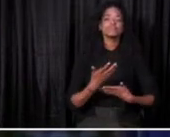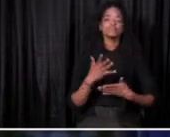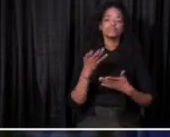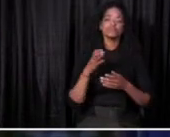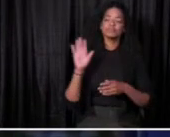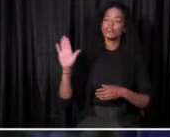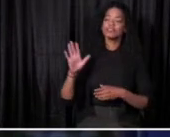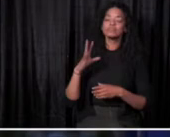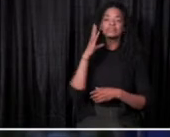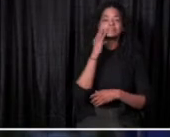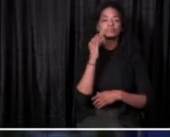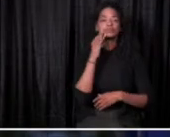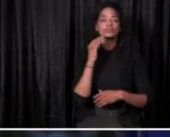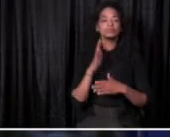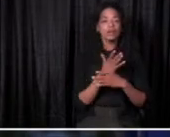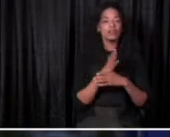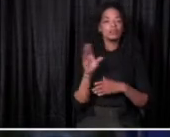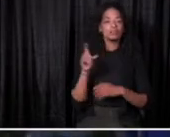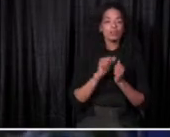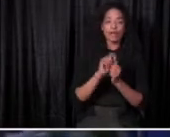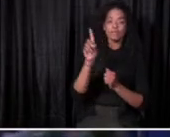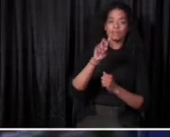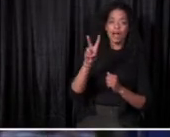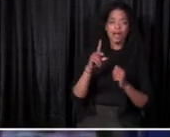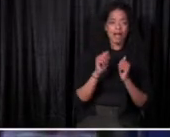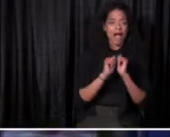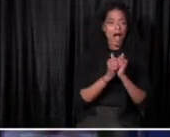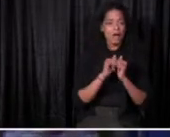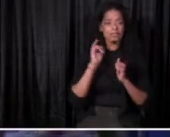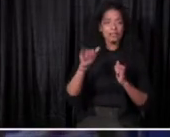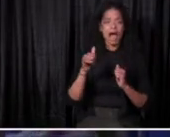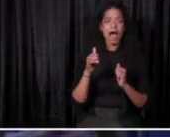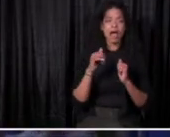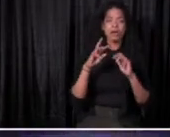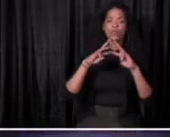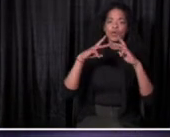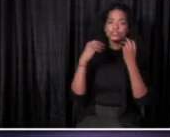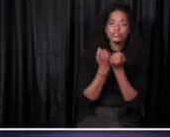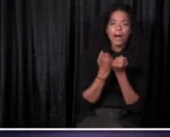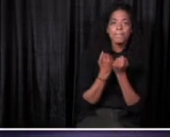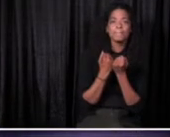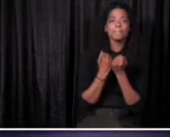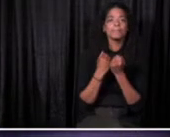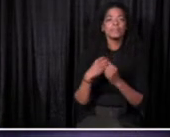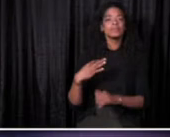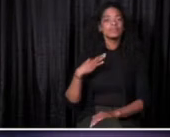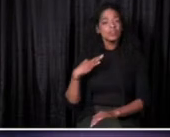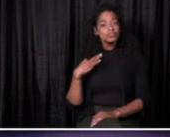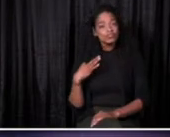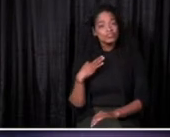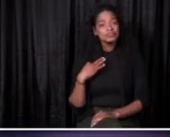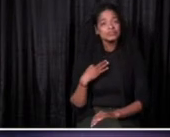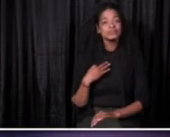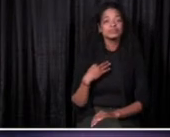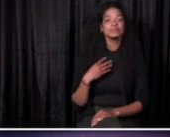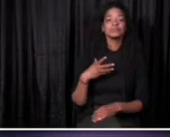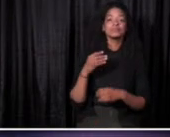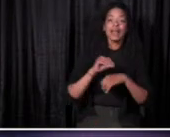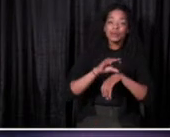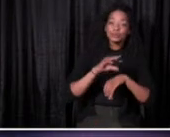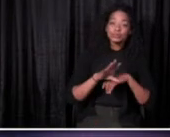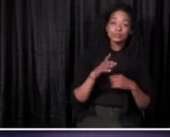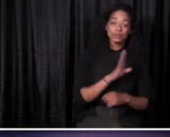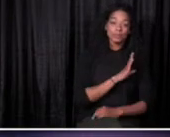workshops and volunteers and sits on the advisory board of the New Breath